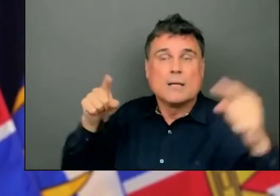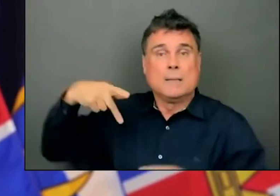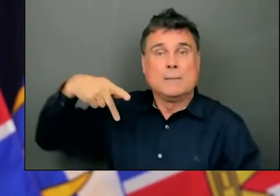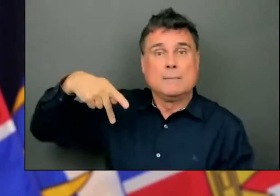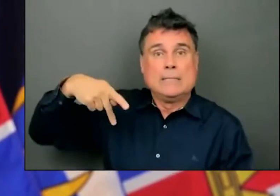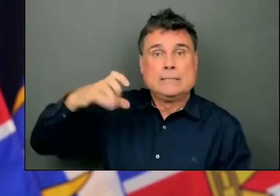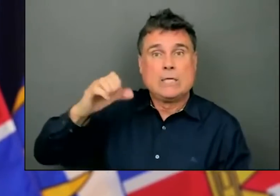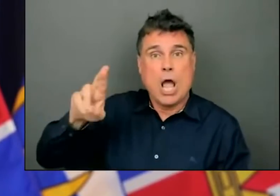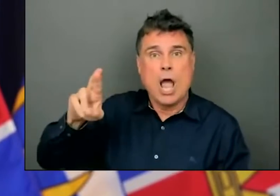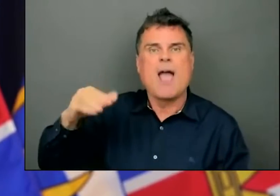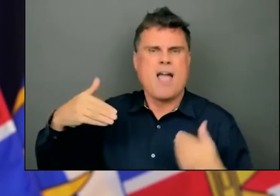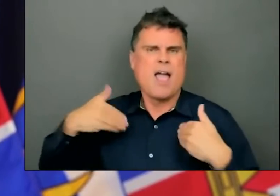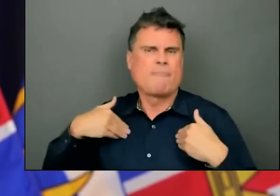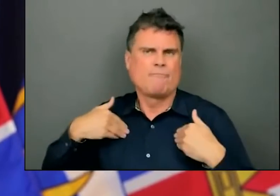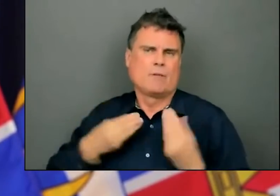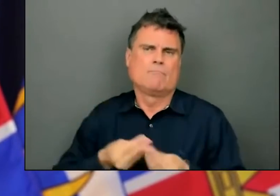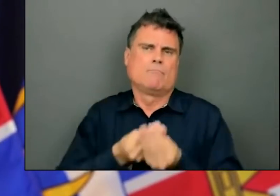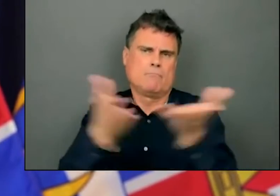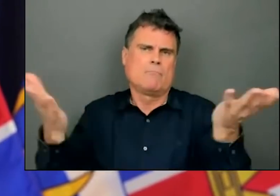Maria, do you have a follow-up?